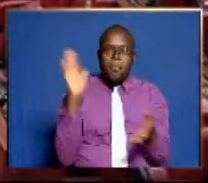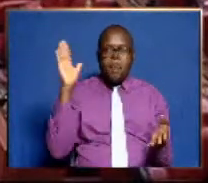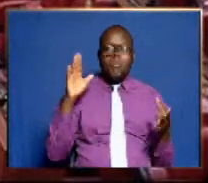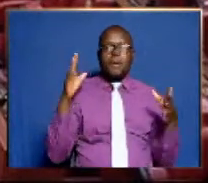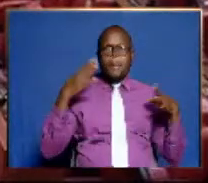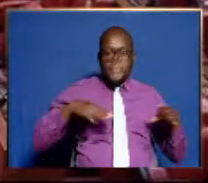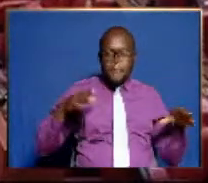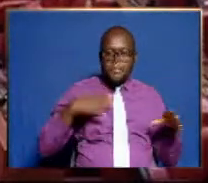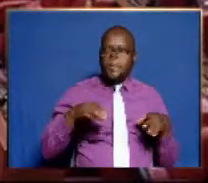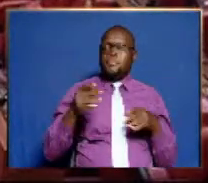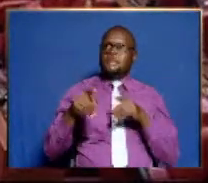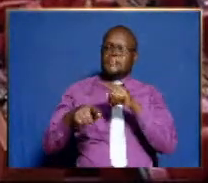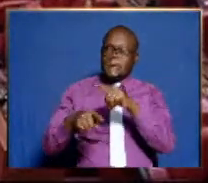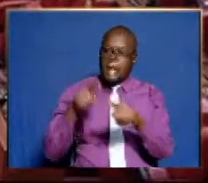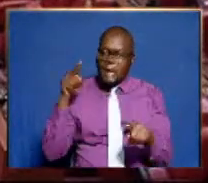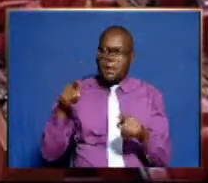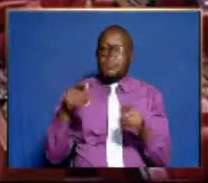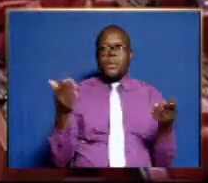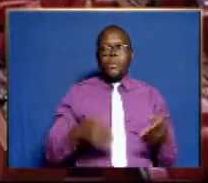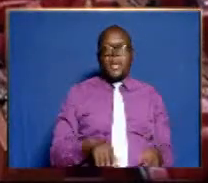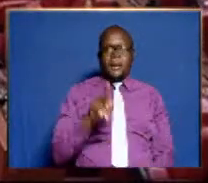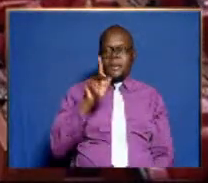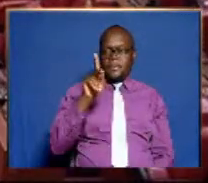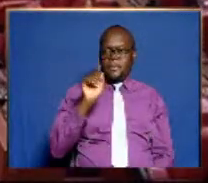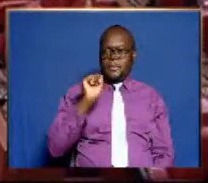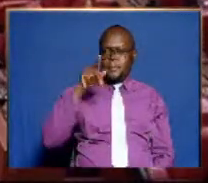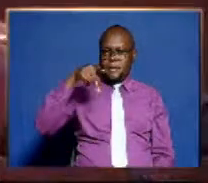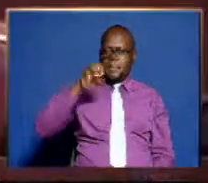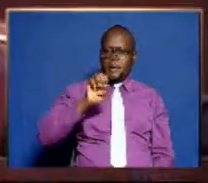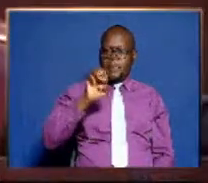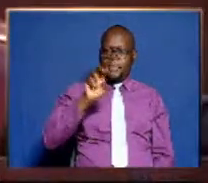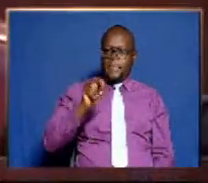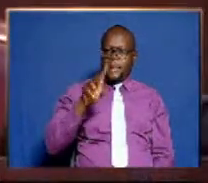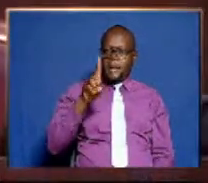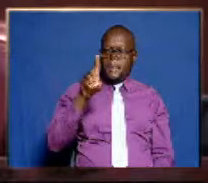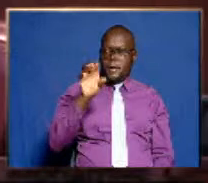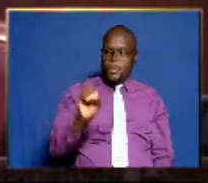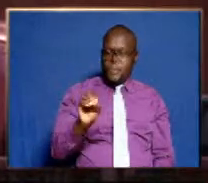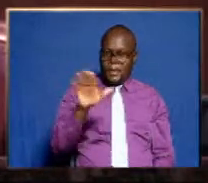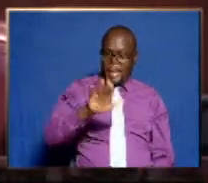and killings in Kapedo area in Turkana East constituency.